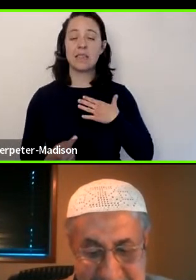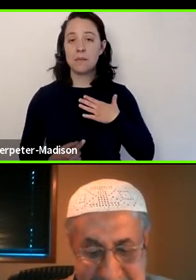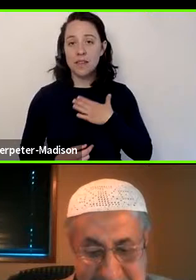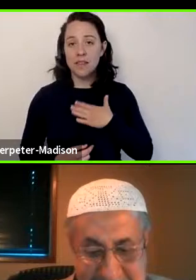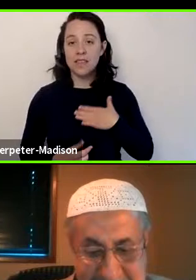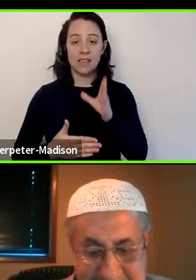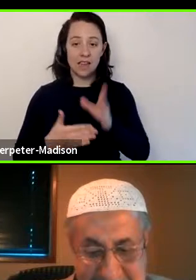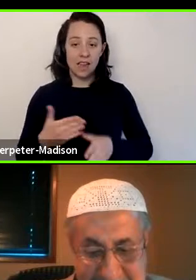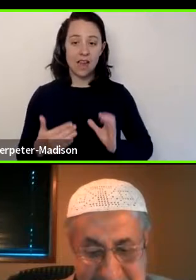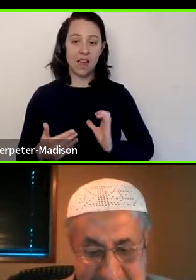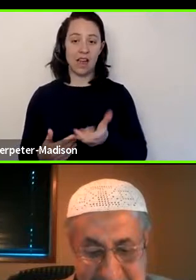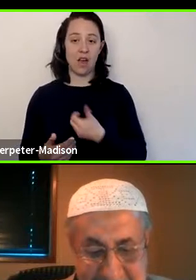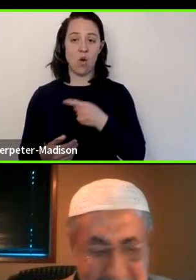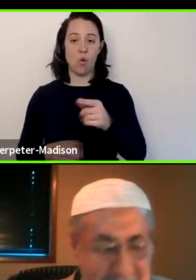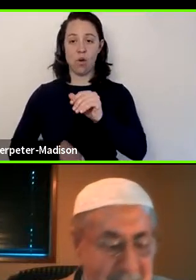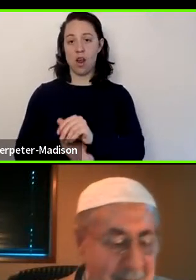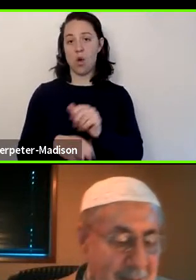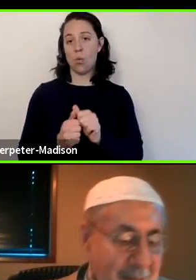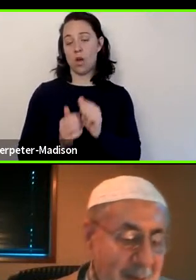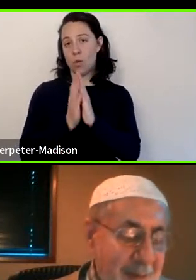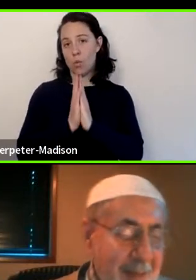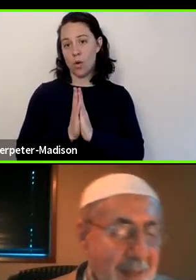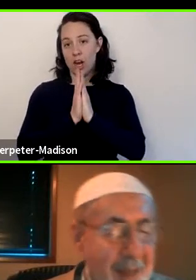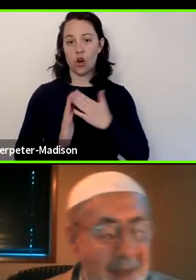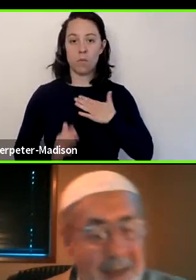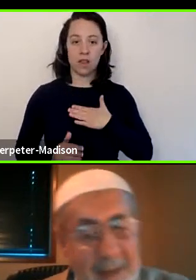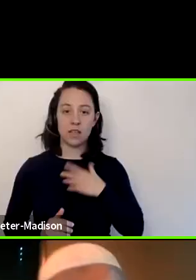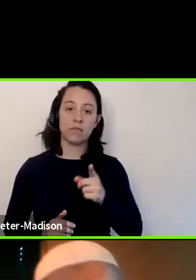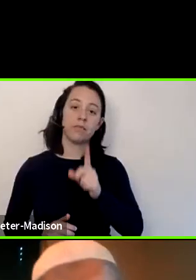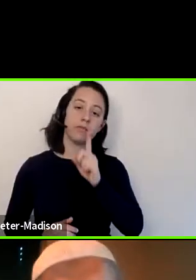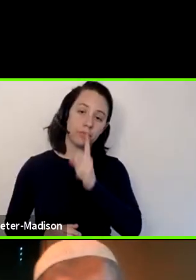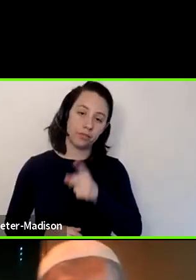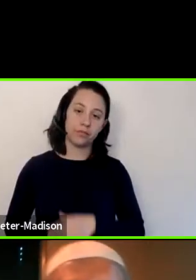this segment with a prayer. Okay.